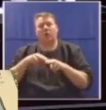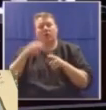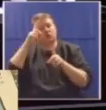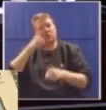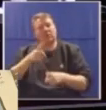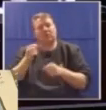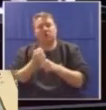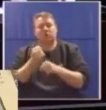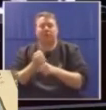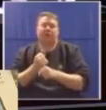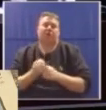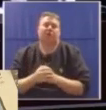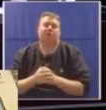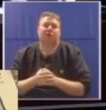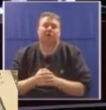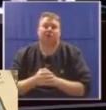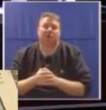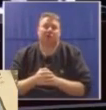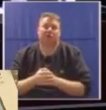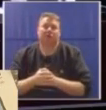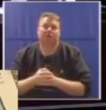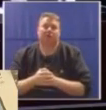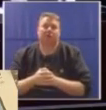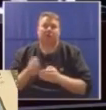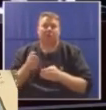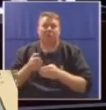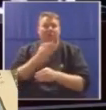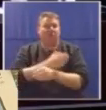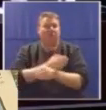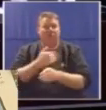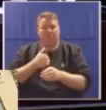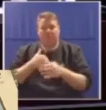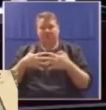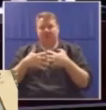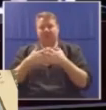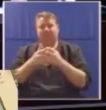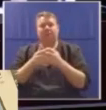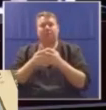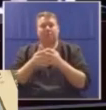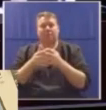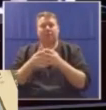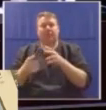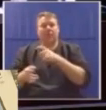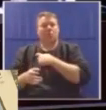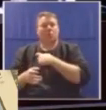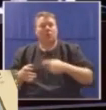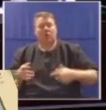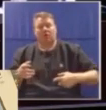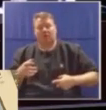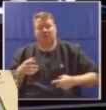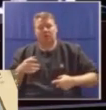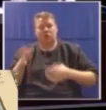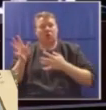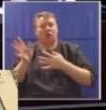determination. Even before I set up the Presidential Climate